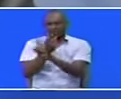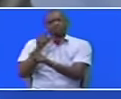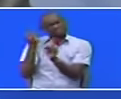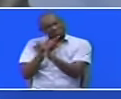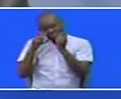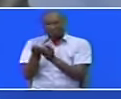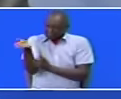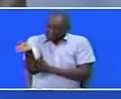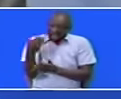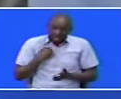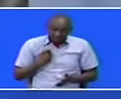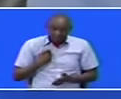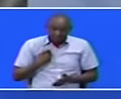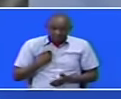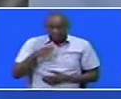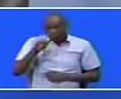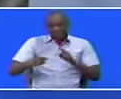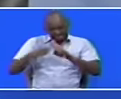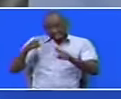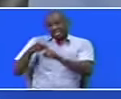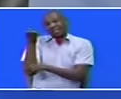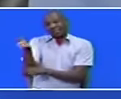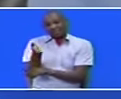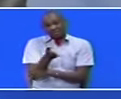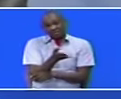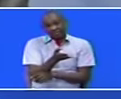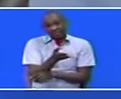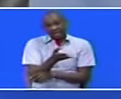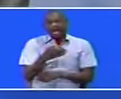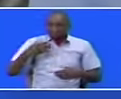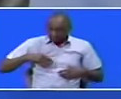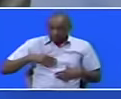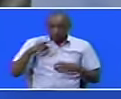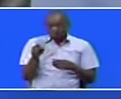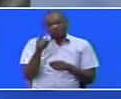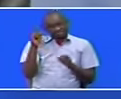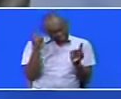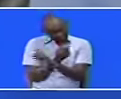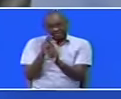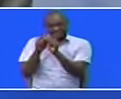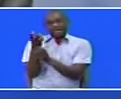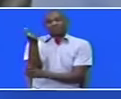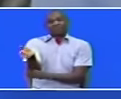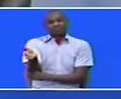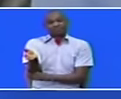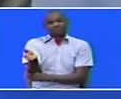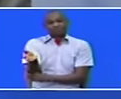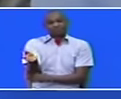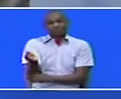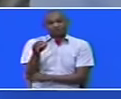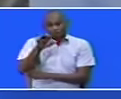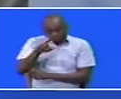been accompanied by targeted killings and rape of members of particular ethnic groups